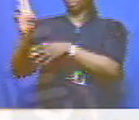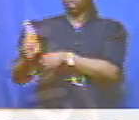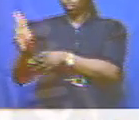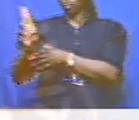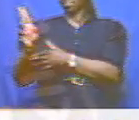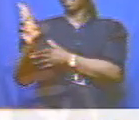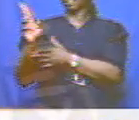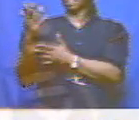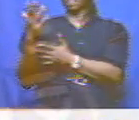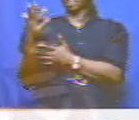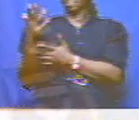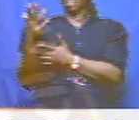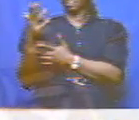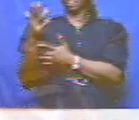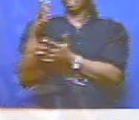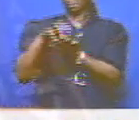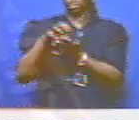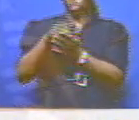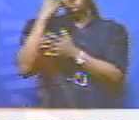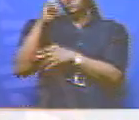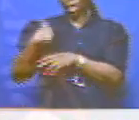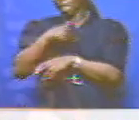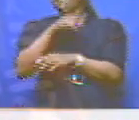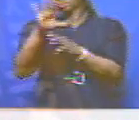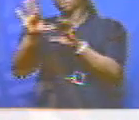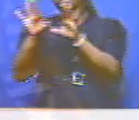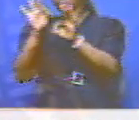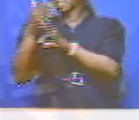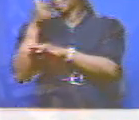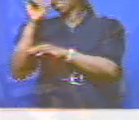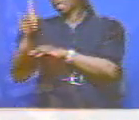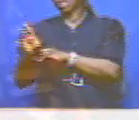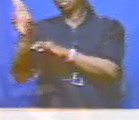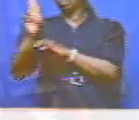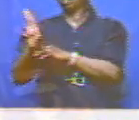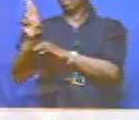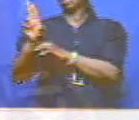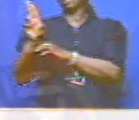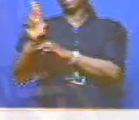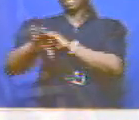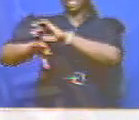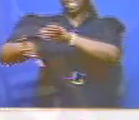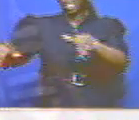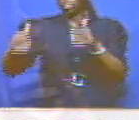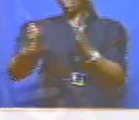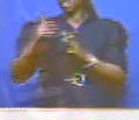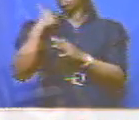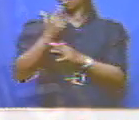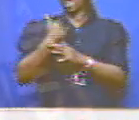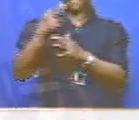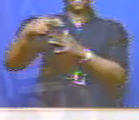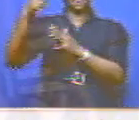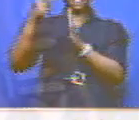slots. And for us to be able to select the best, then we must pick the swimmers who have the highest winner points.